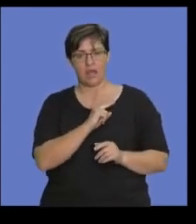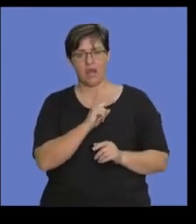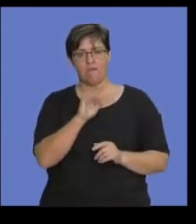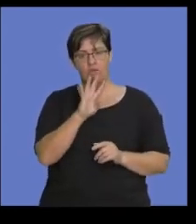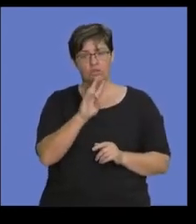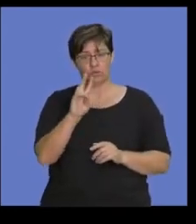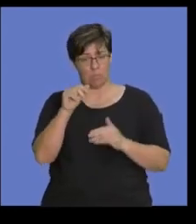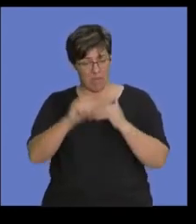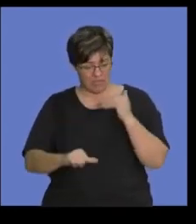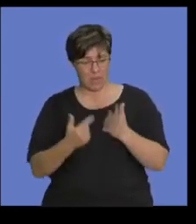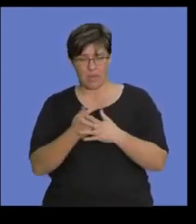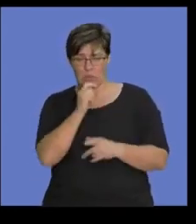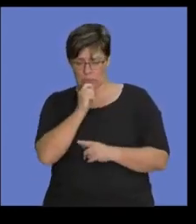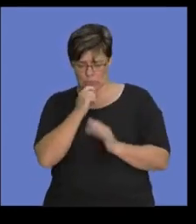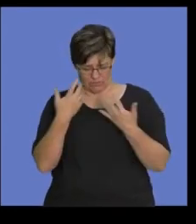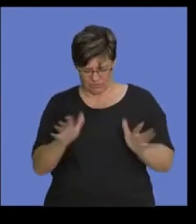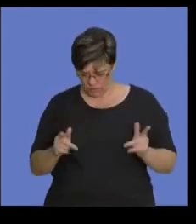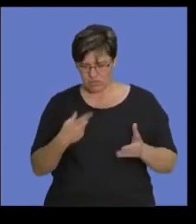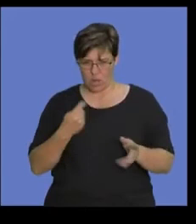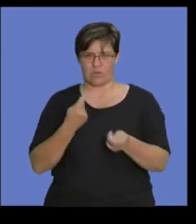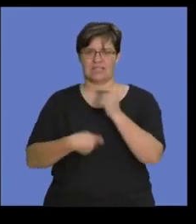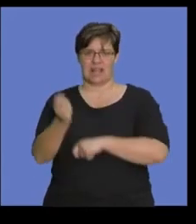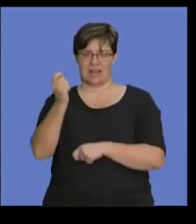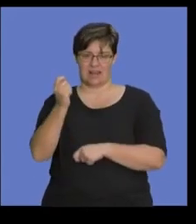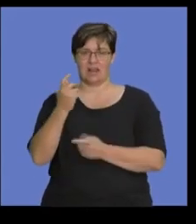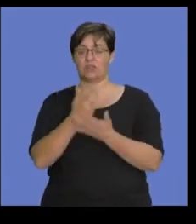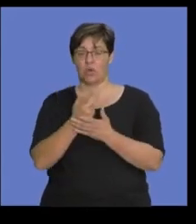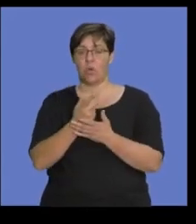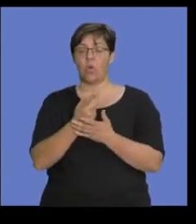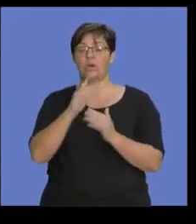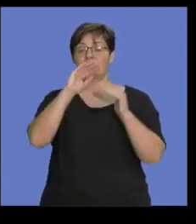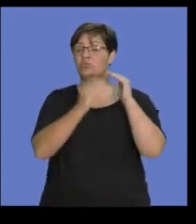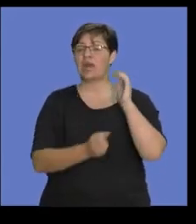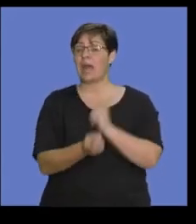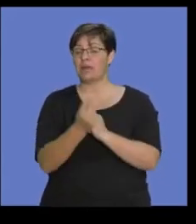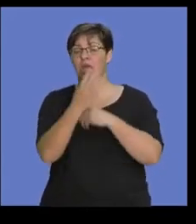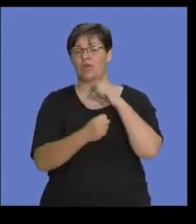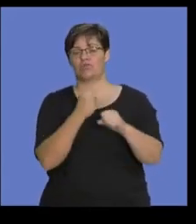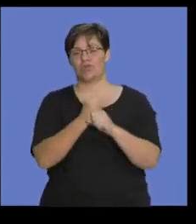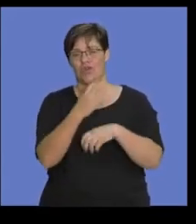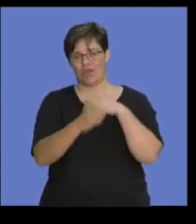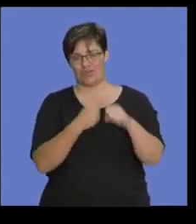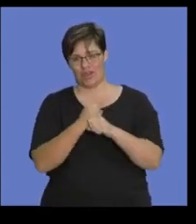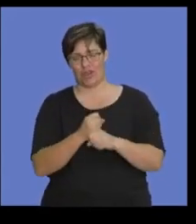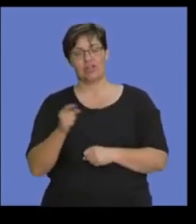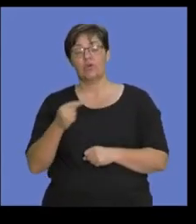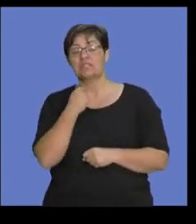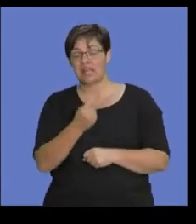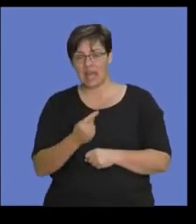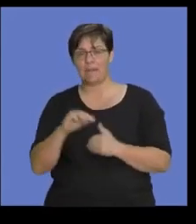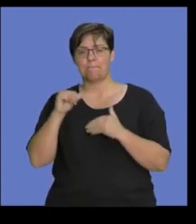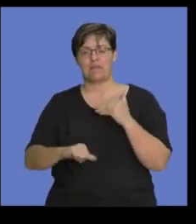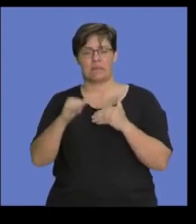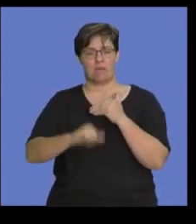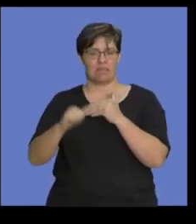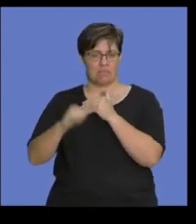for 42 months. So remember, we said depreciation is on a yearly basis, but here they're giving it to us on